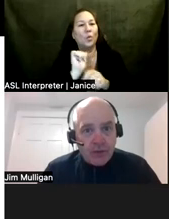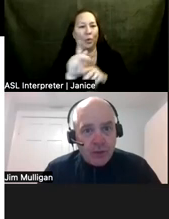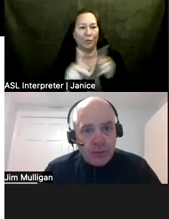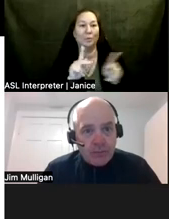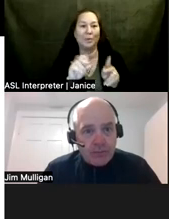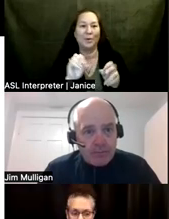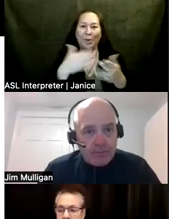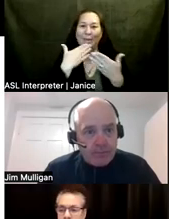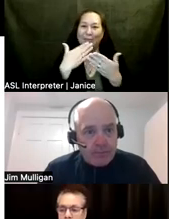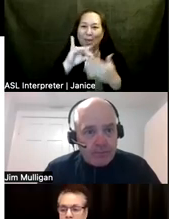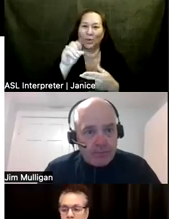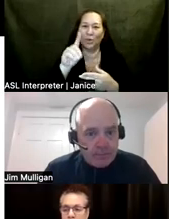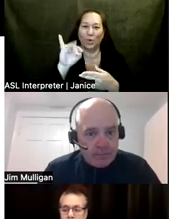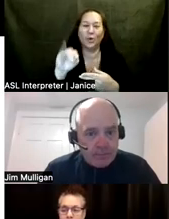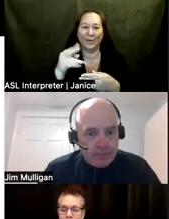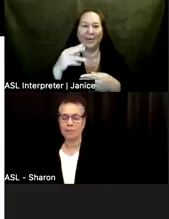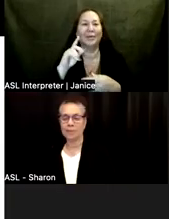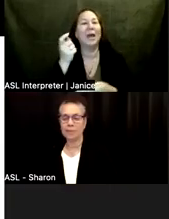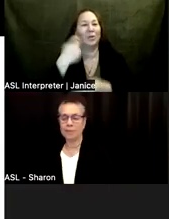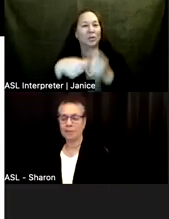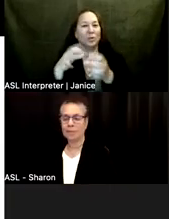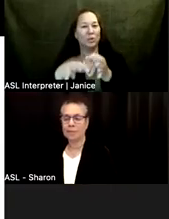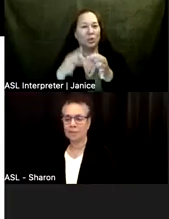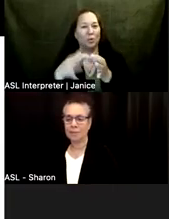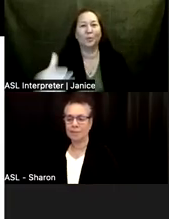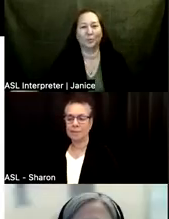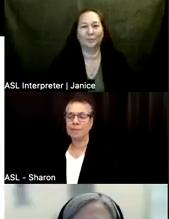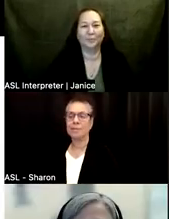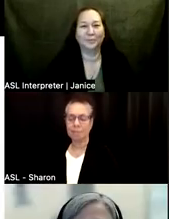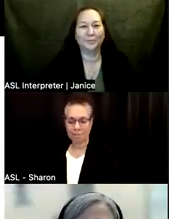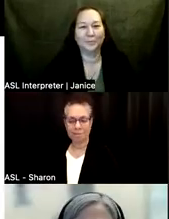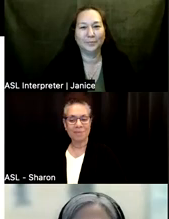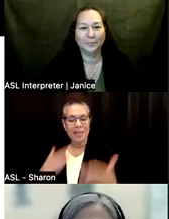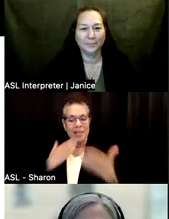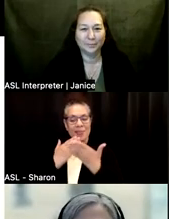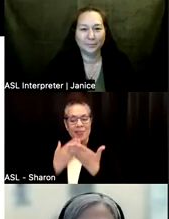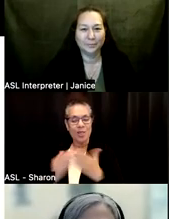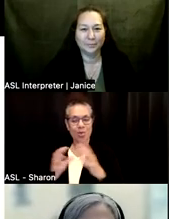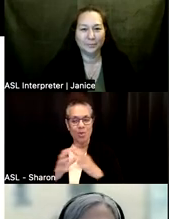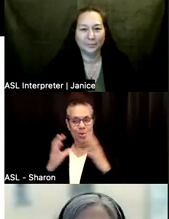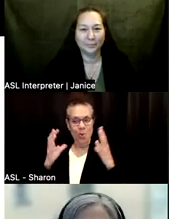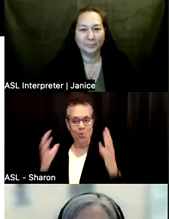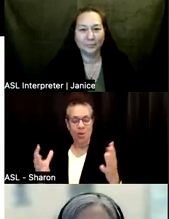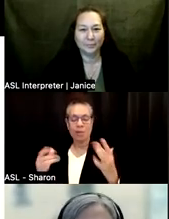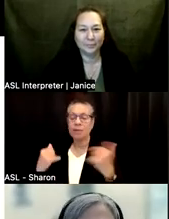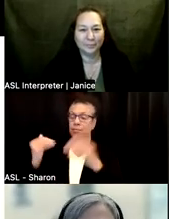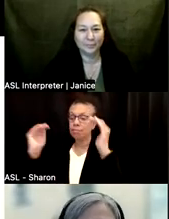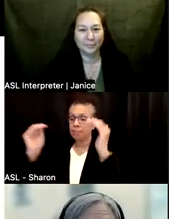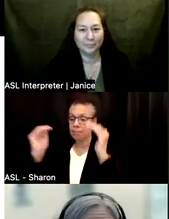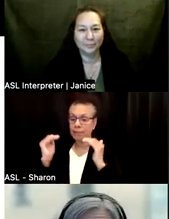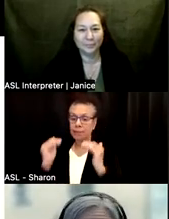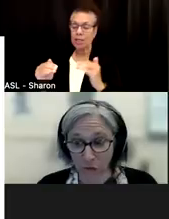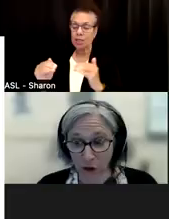Thank you, Jody. Thanks so much, Jim. Thank you so much. And next, I'd like to introduce the